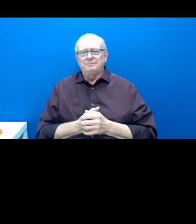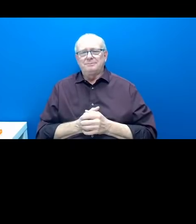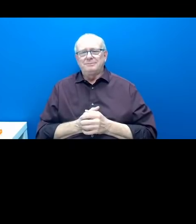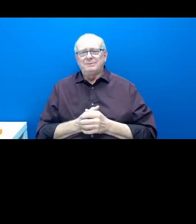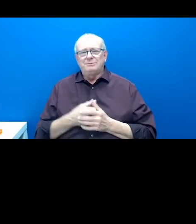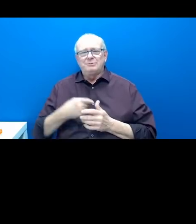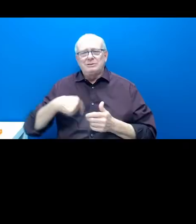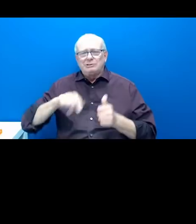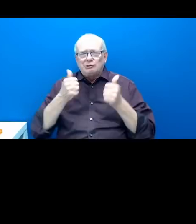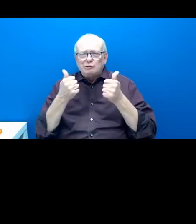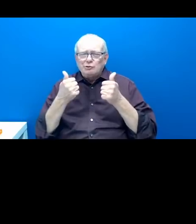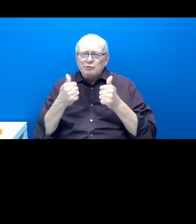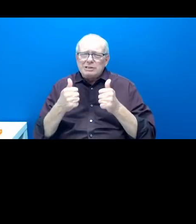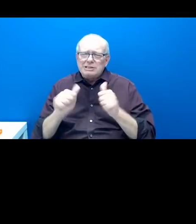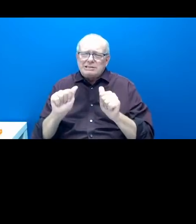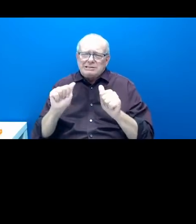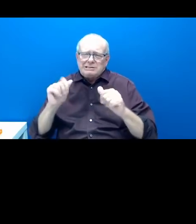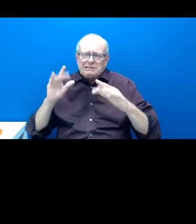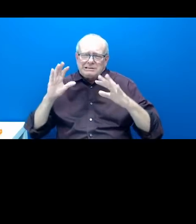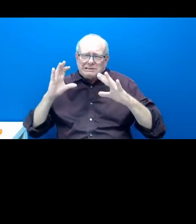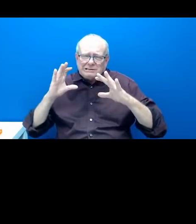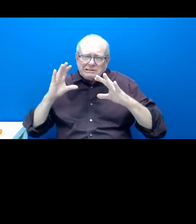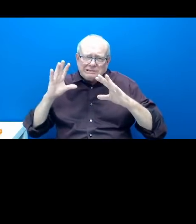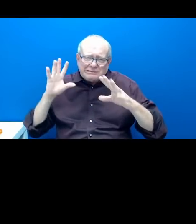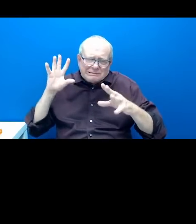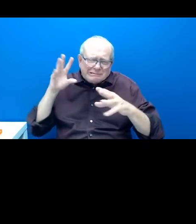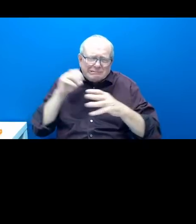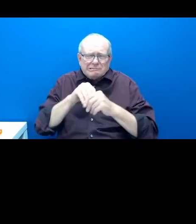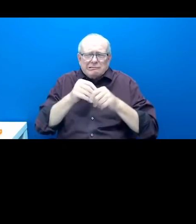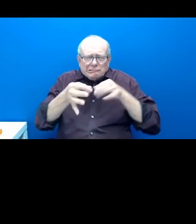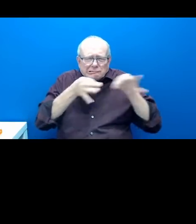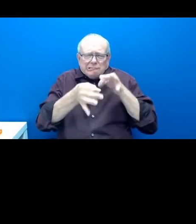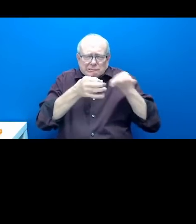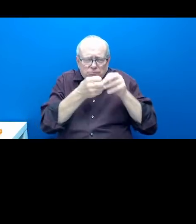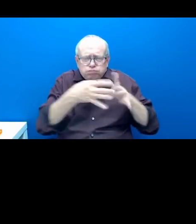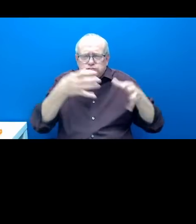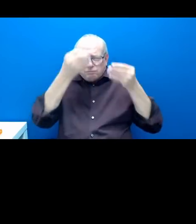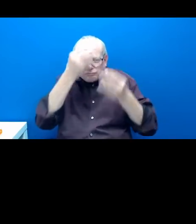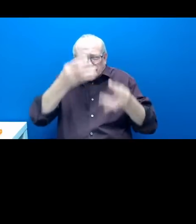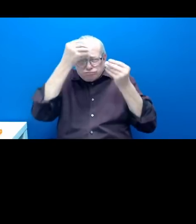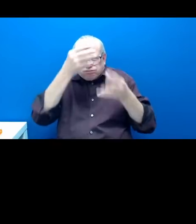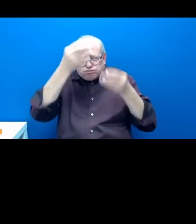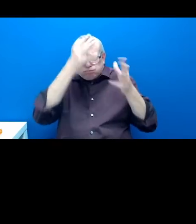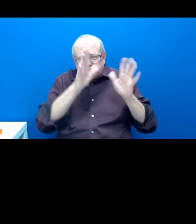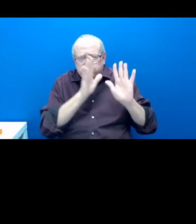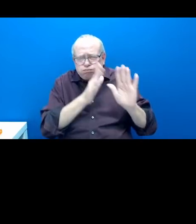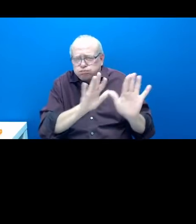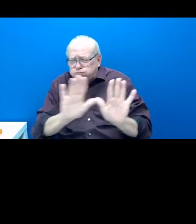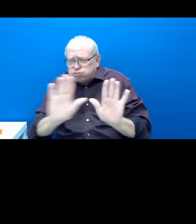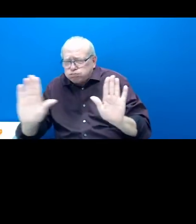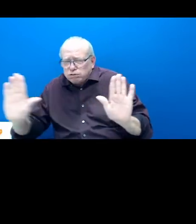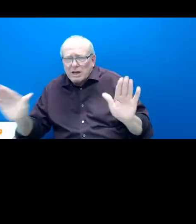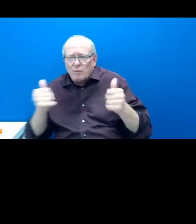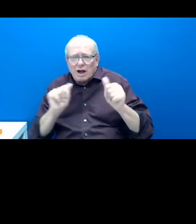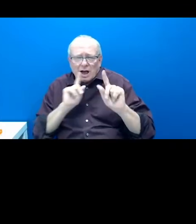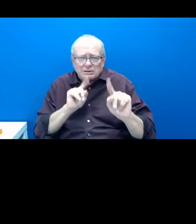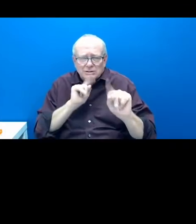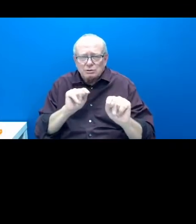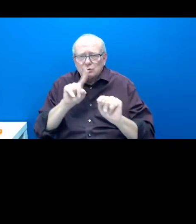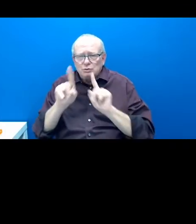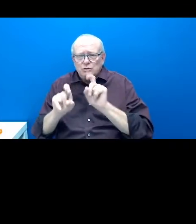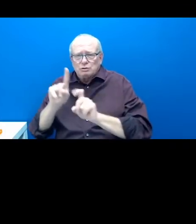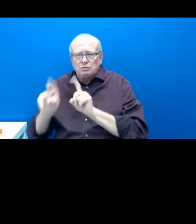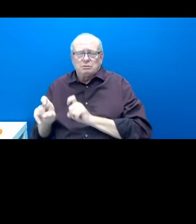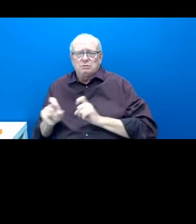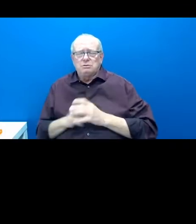have attempted to cover today to answer as many questions as we can for folks